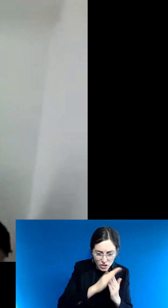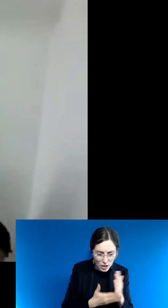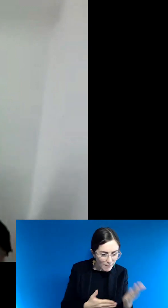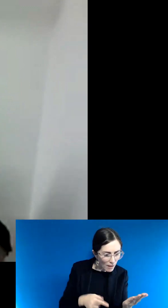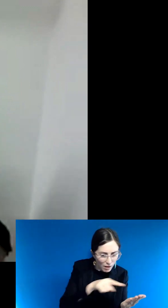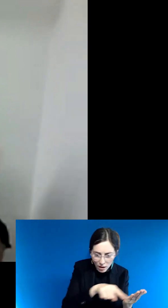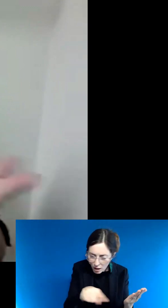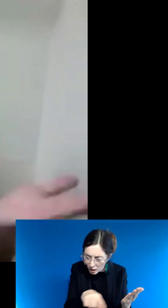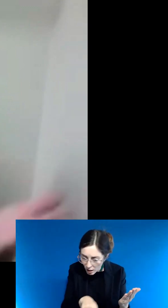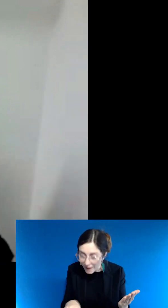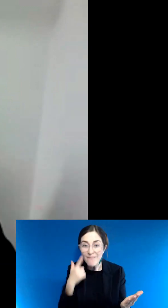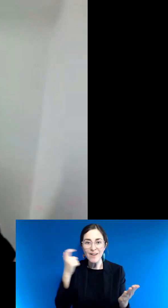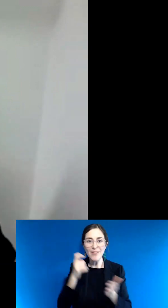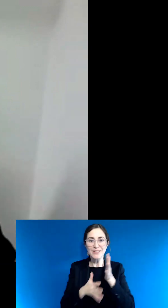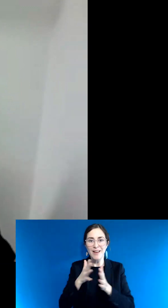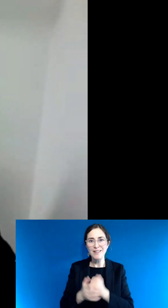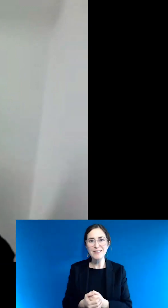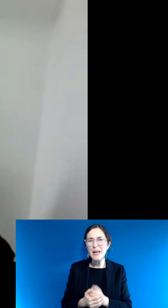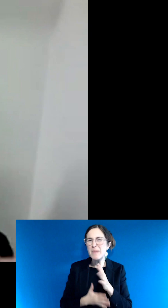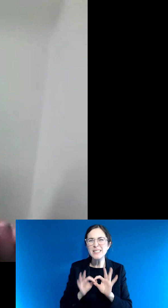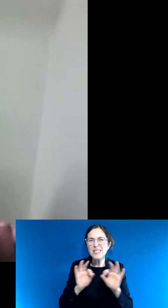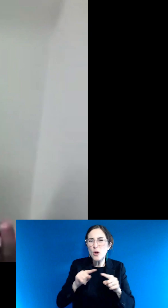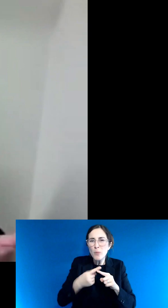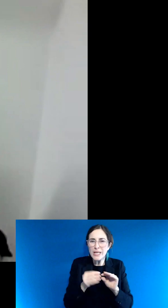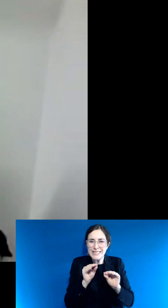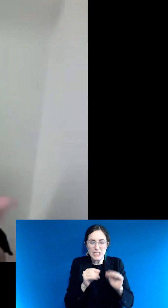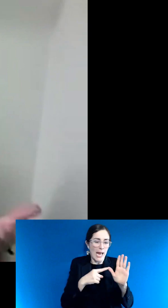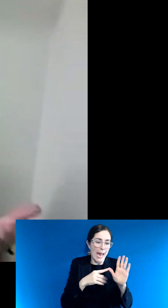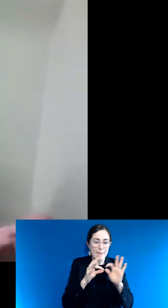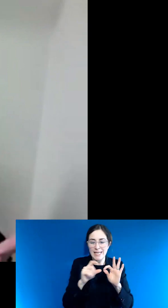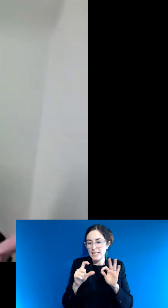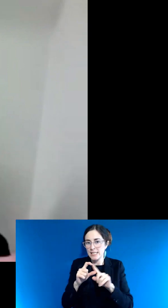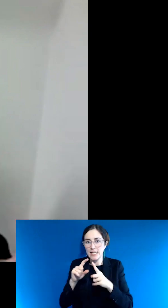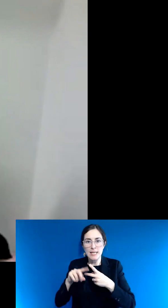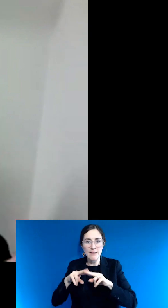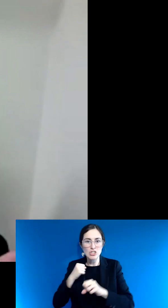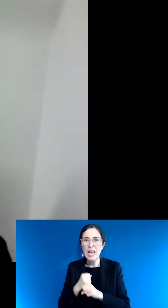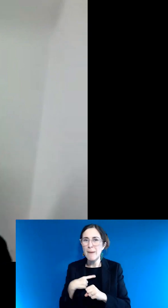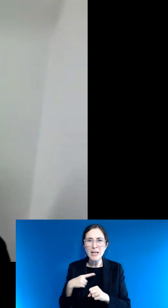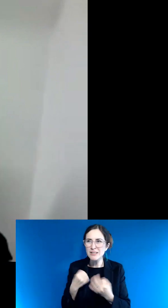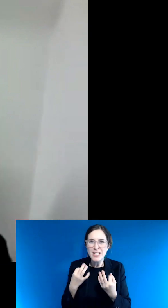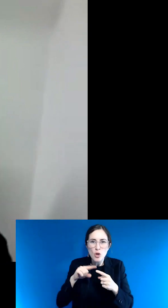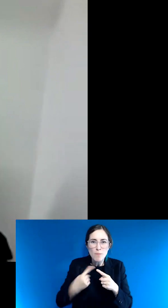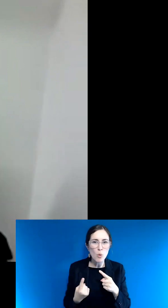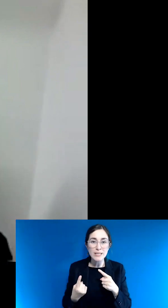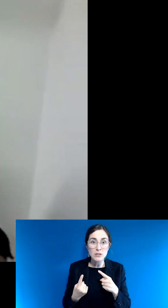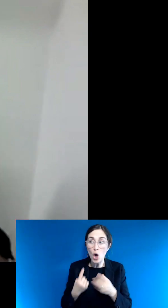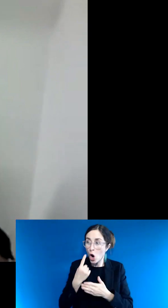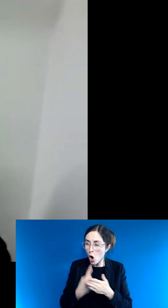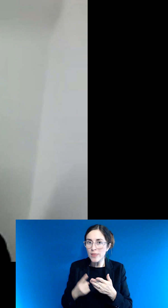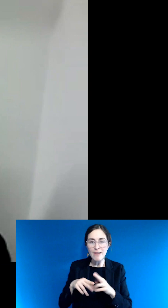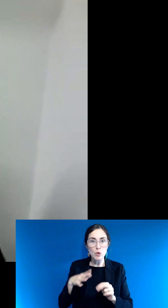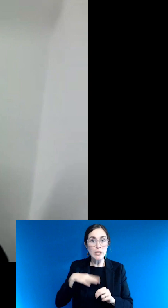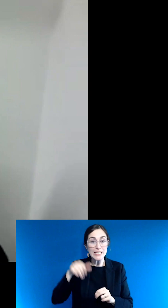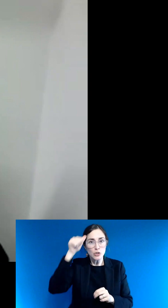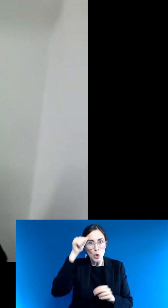shape. For them, I'm not going to teach them the alphabet yet, because there is just no use for them. There's no use case until you need to